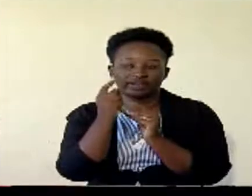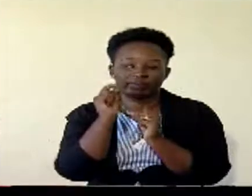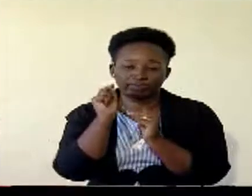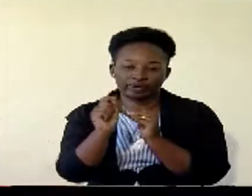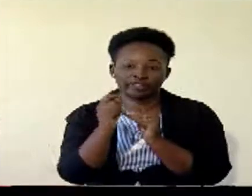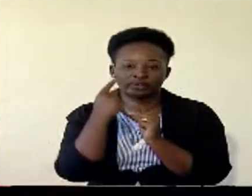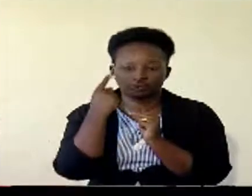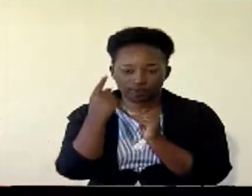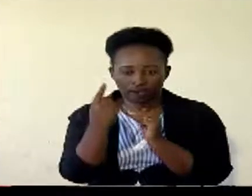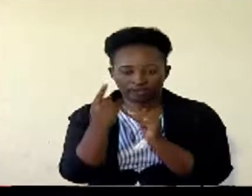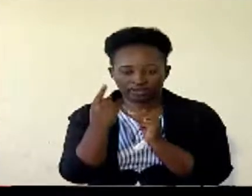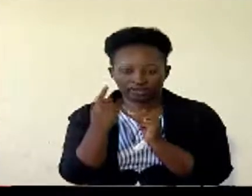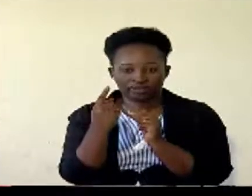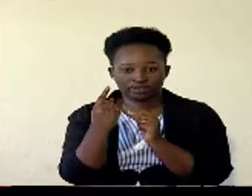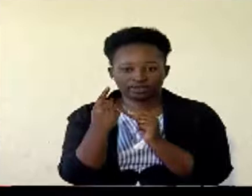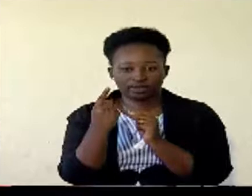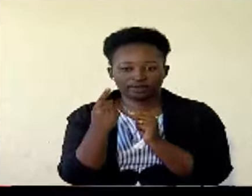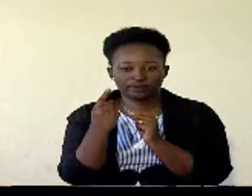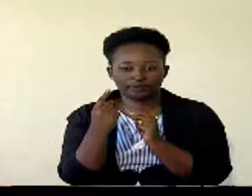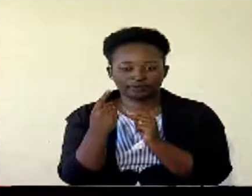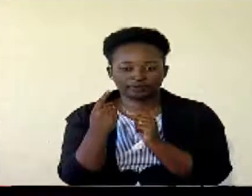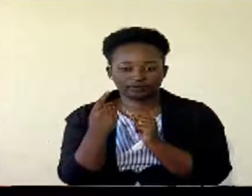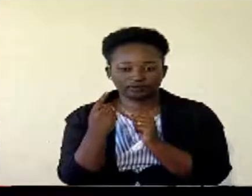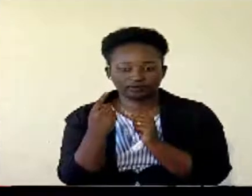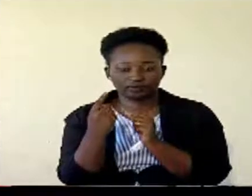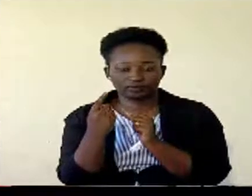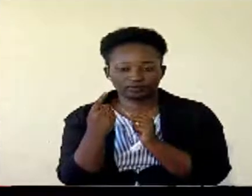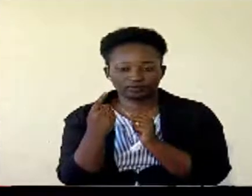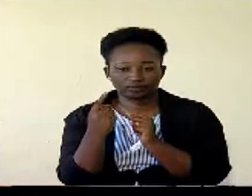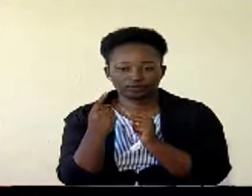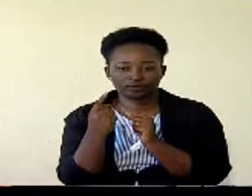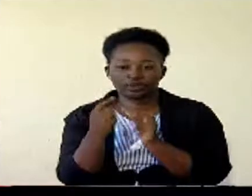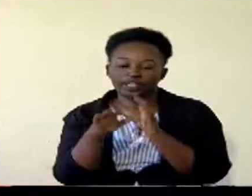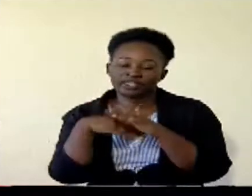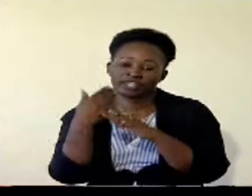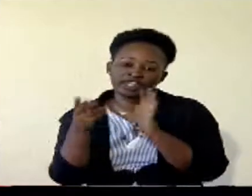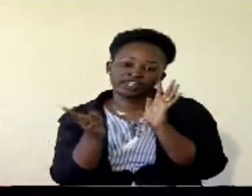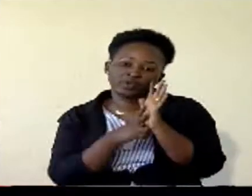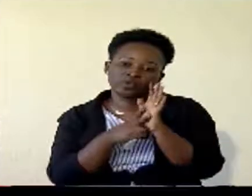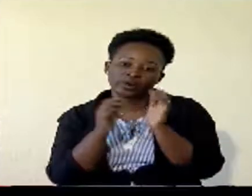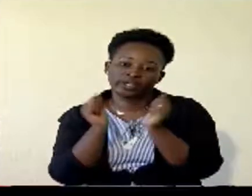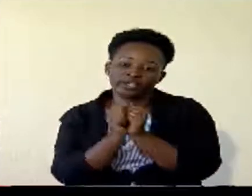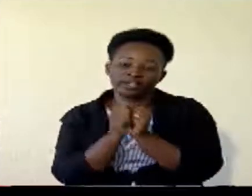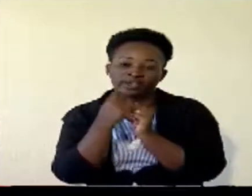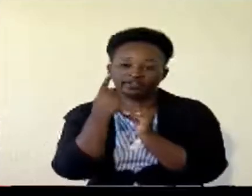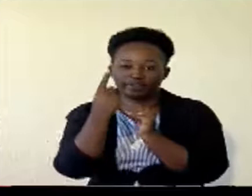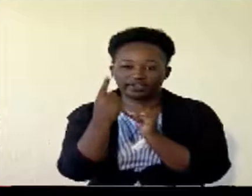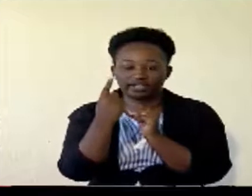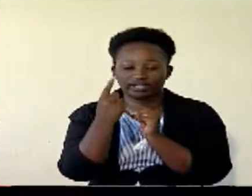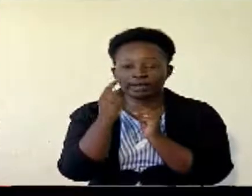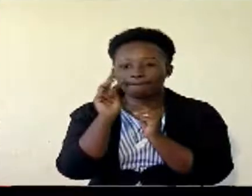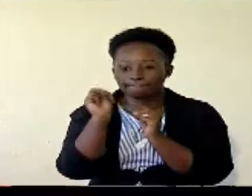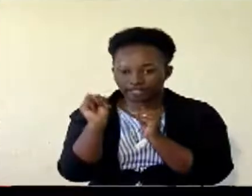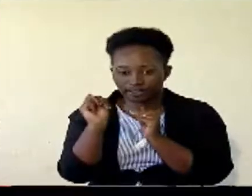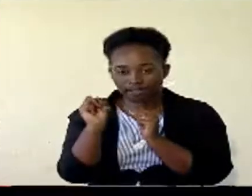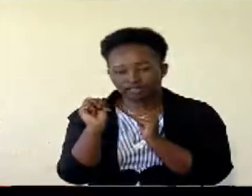to 11. If I want I want a whole number, so it is going to be 11, and the unit is going to be